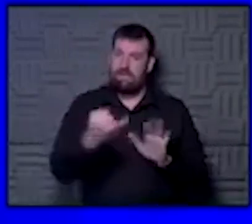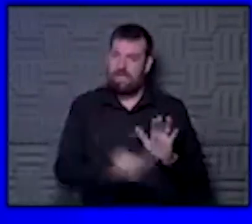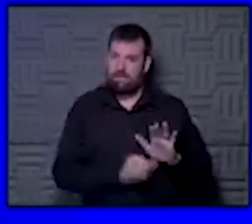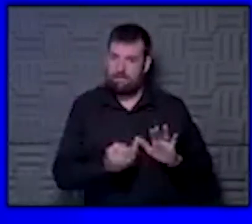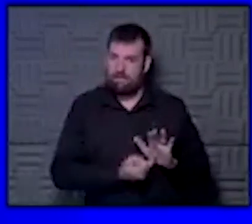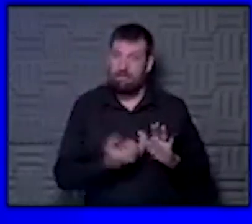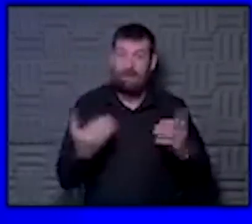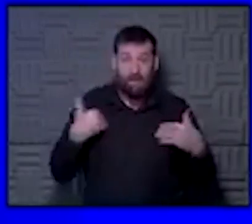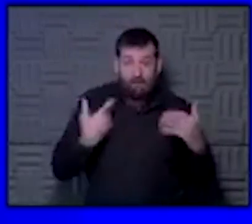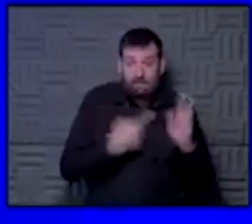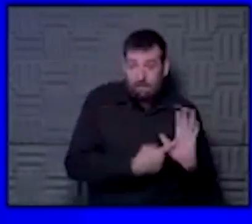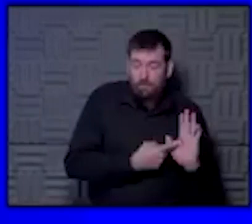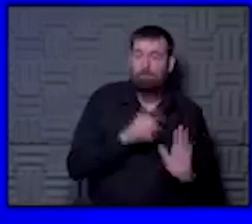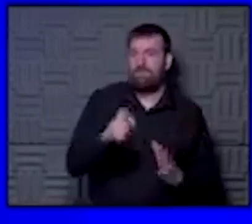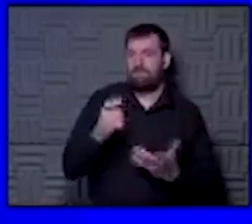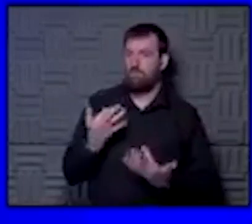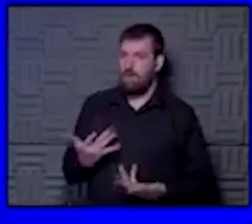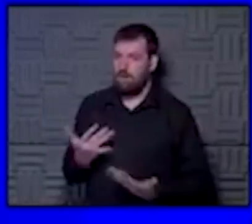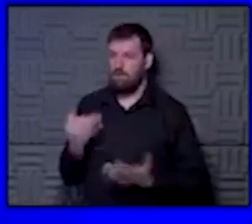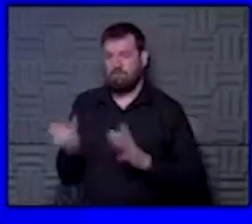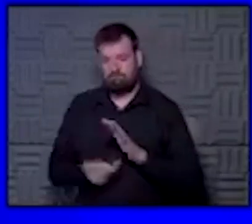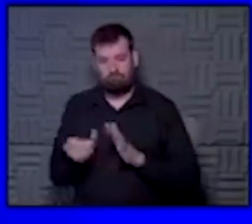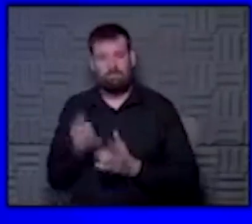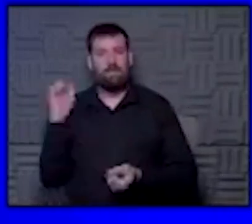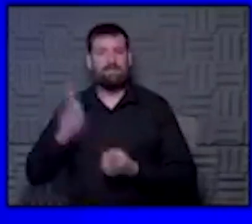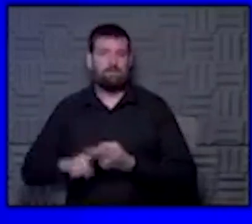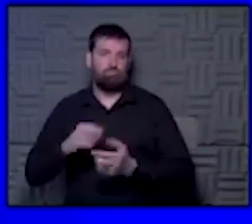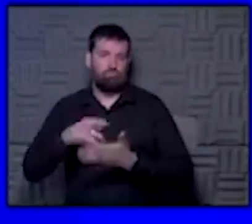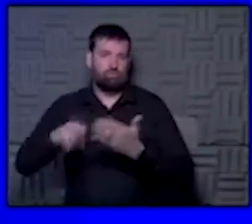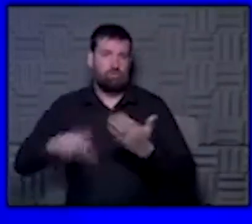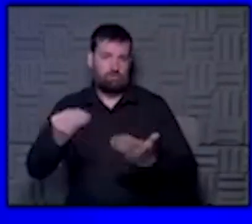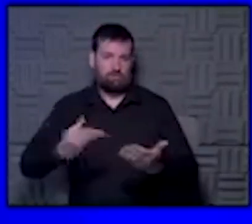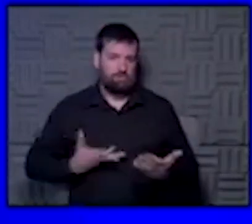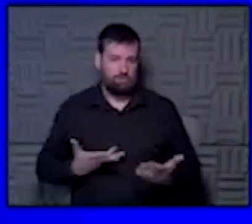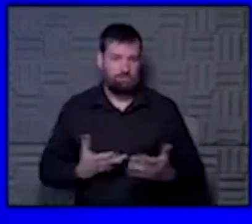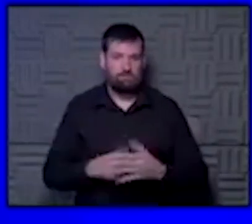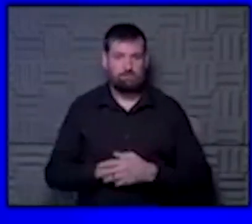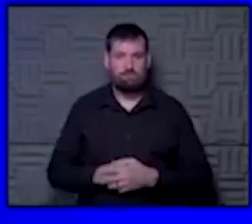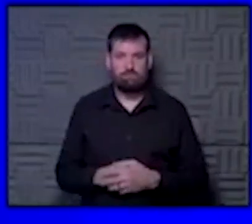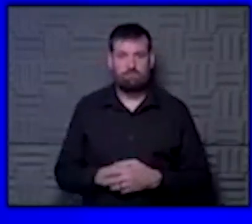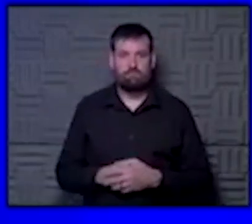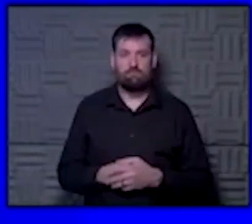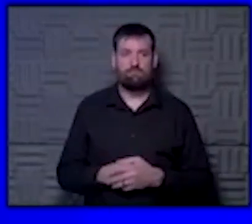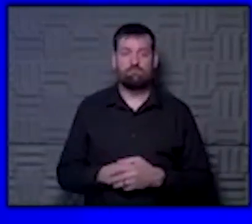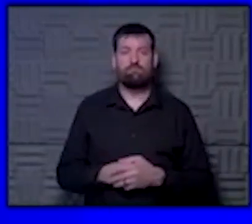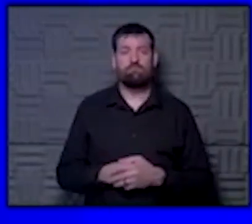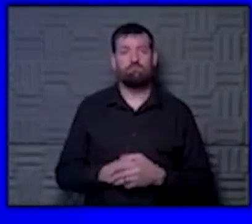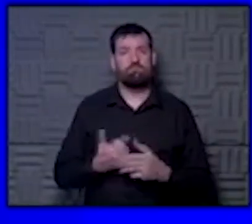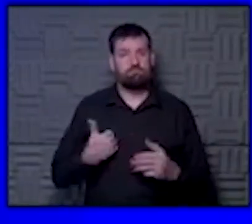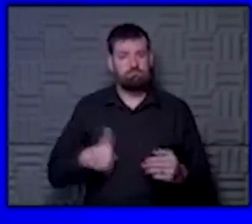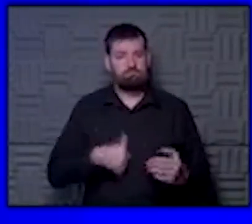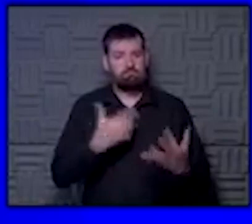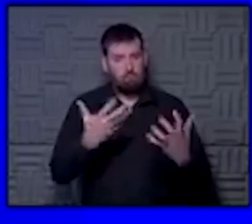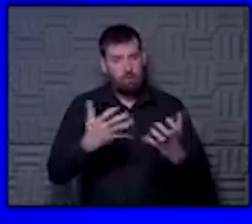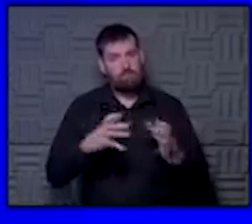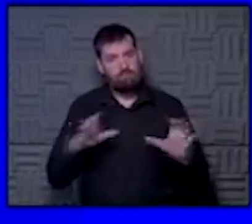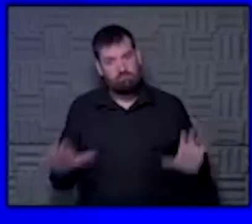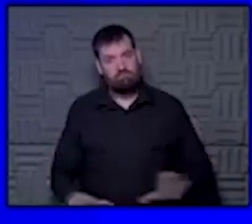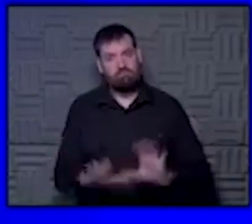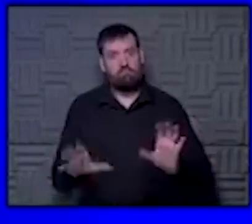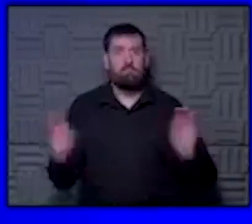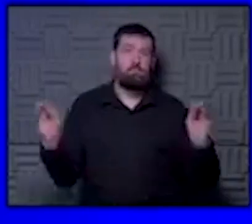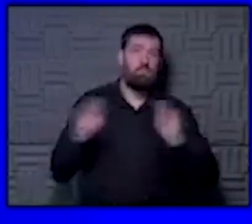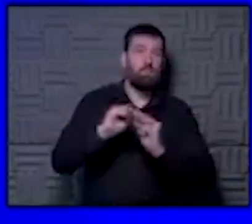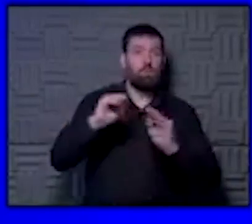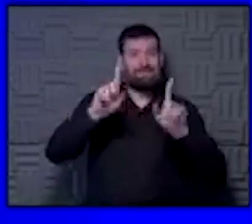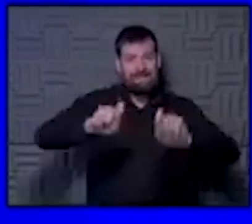have symptoms until you get that test result back. That's an important thing to remember as well. So I think we all want to do more testing, have more access